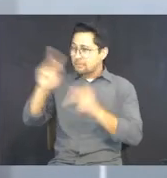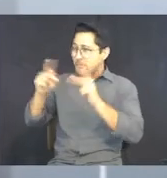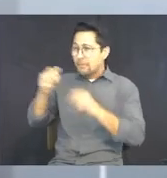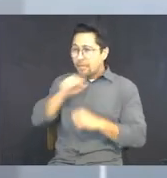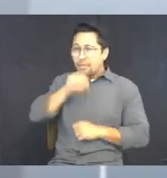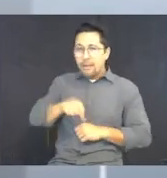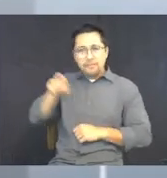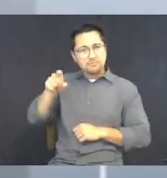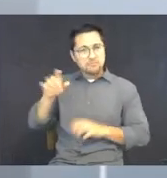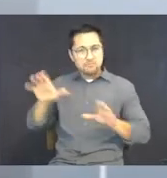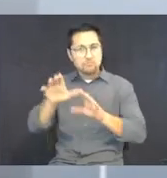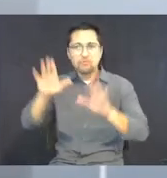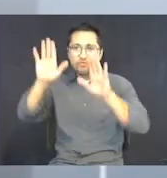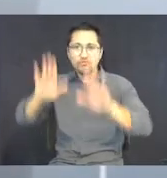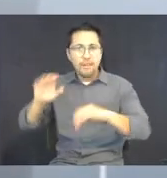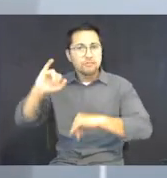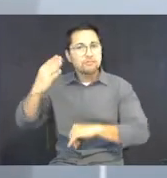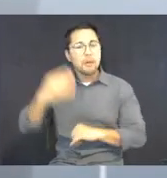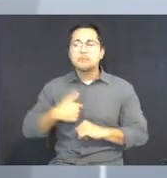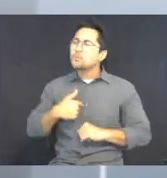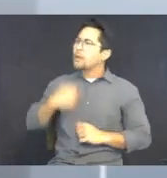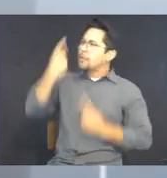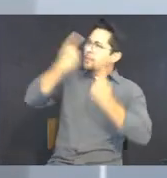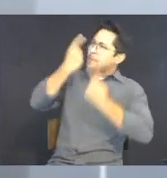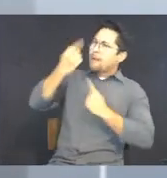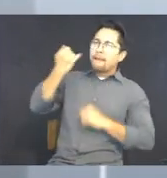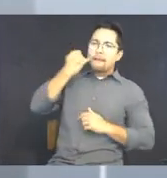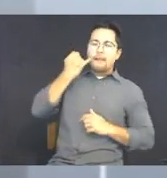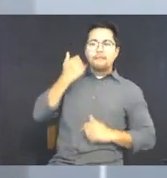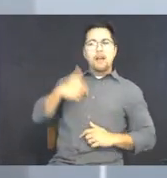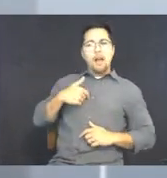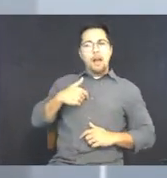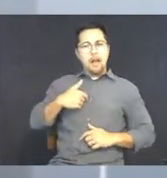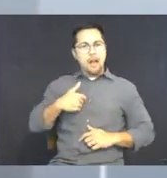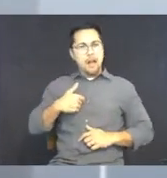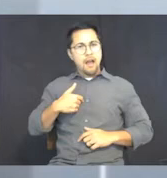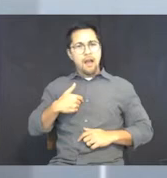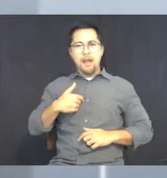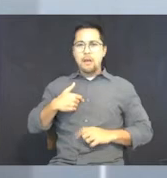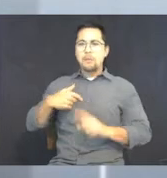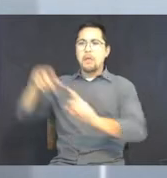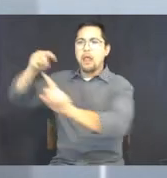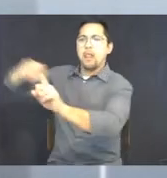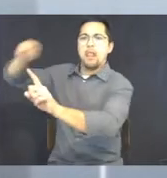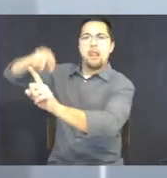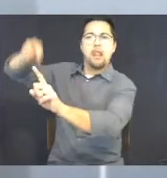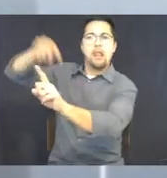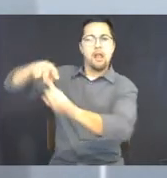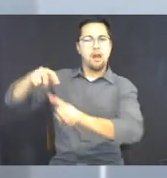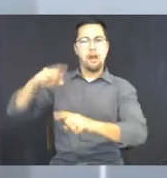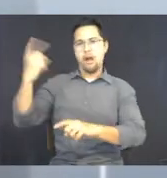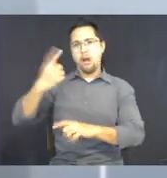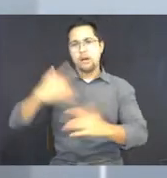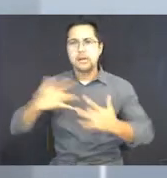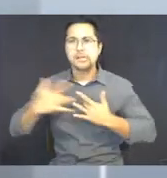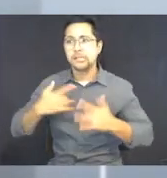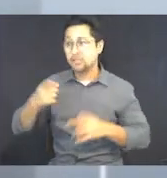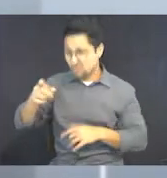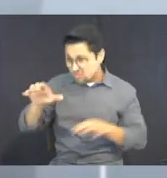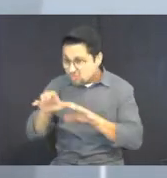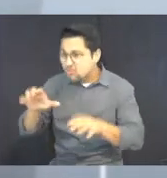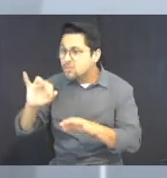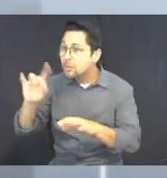Are the people going to accept him? He would still be sitting at home every day. Or he'd be sitting, in